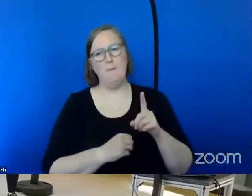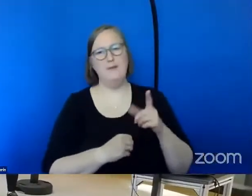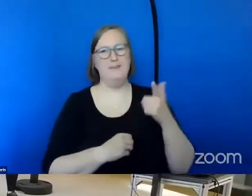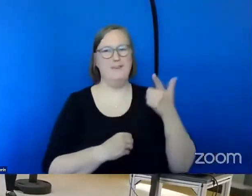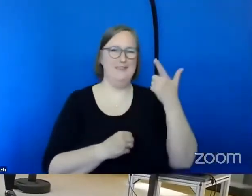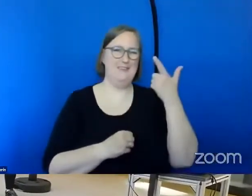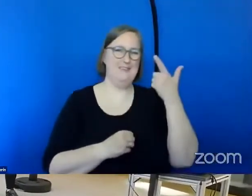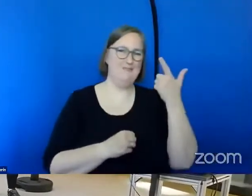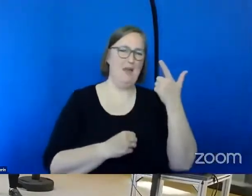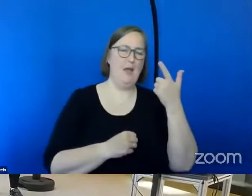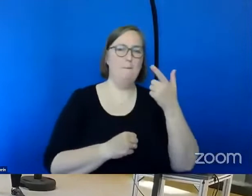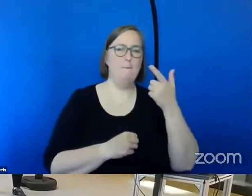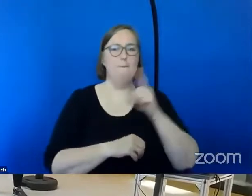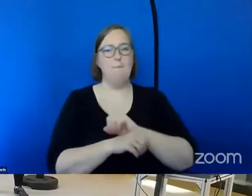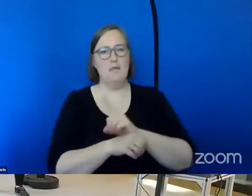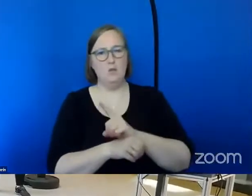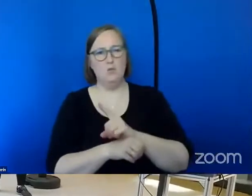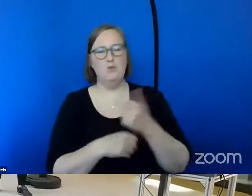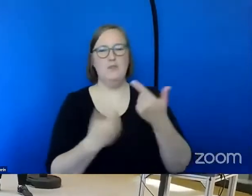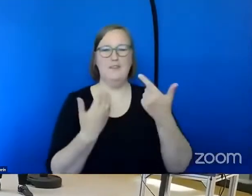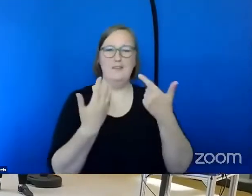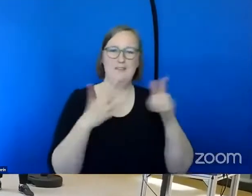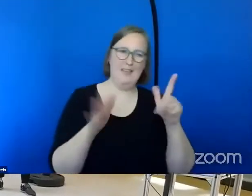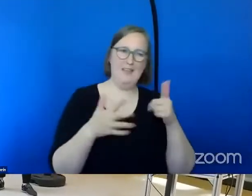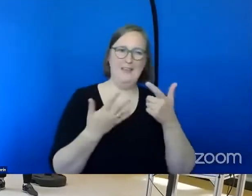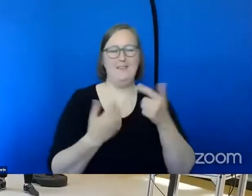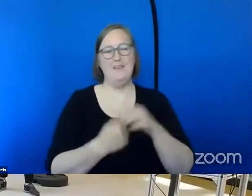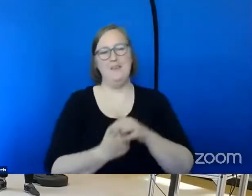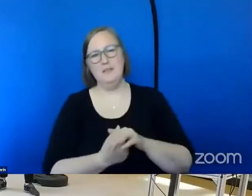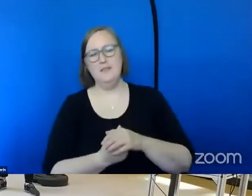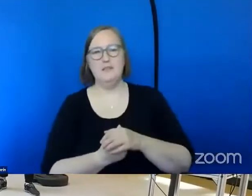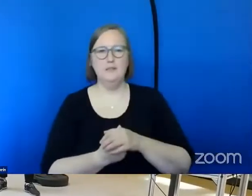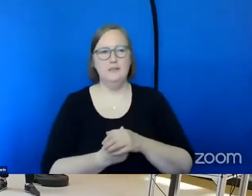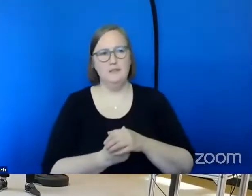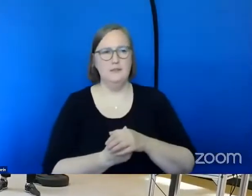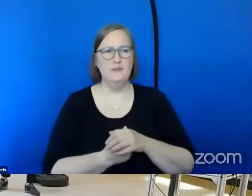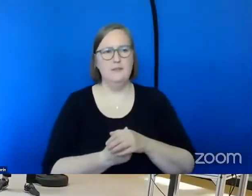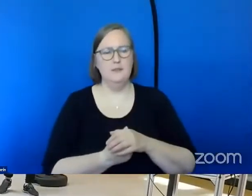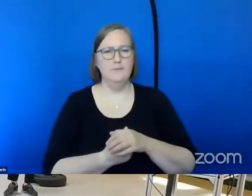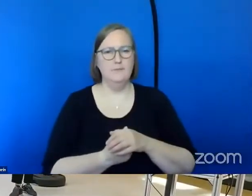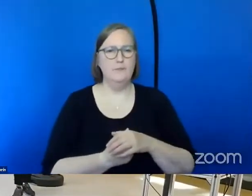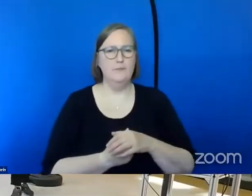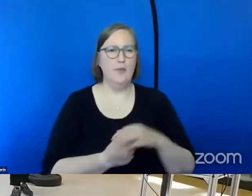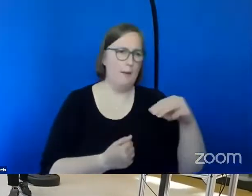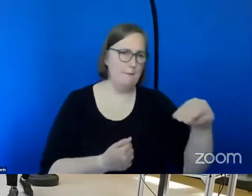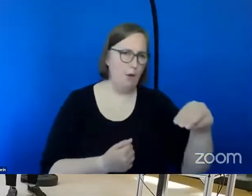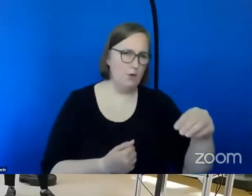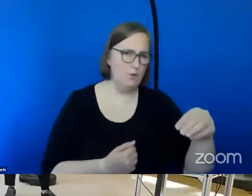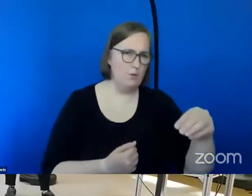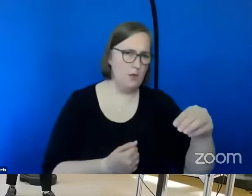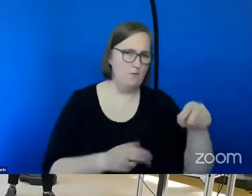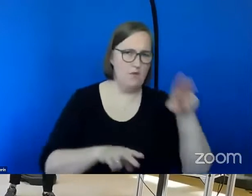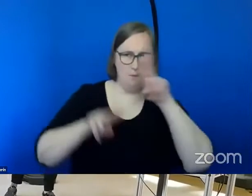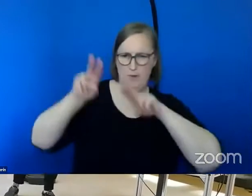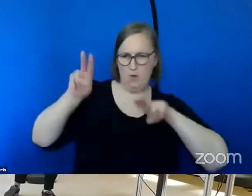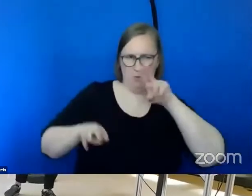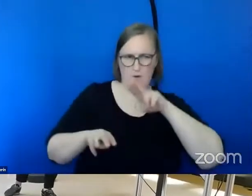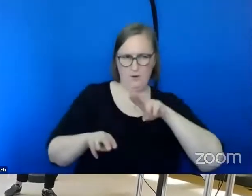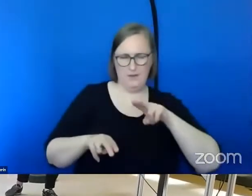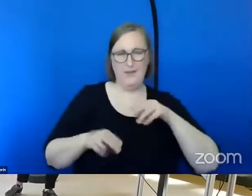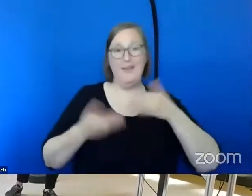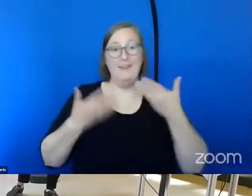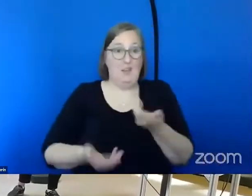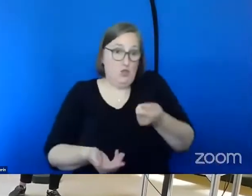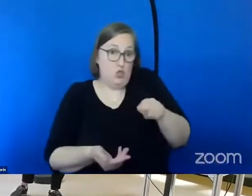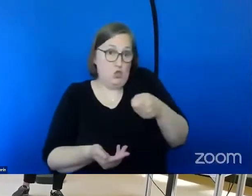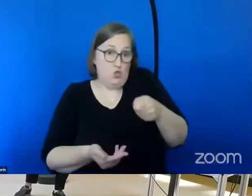card. He's got 30 seconds left to achieve 3 tasks here. The key seems to have got attached to one of the hooks. That's